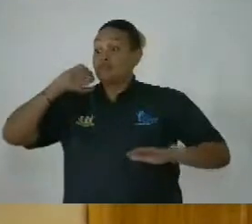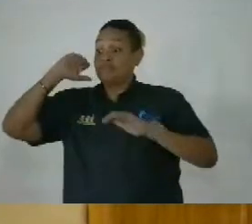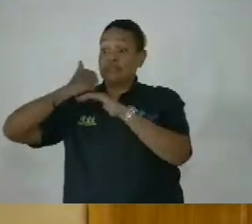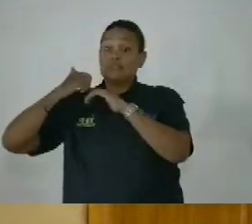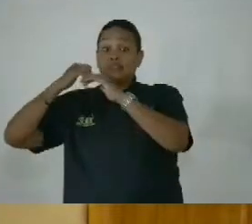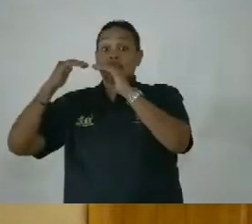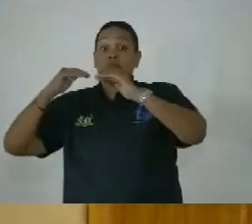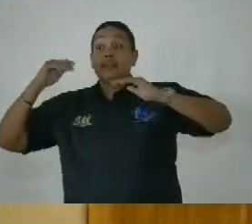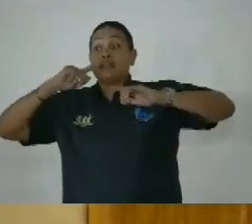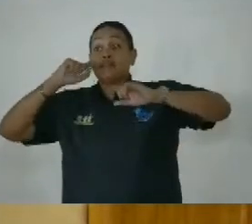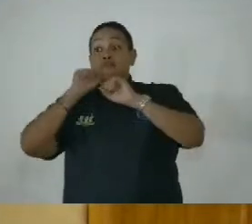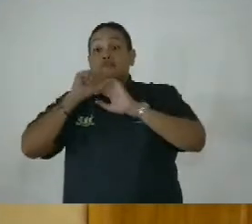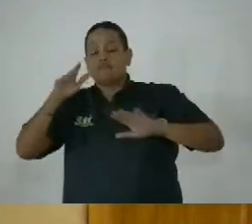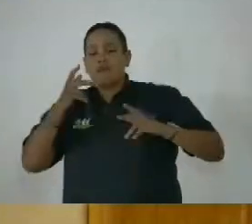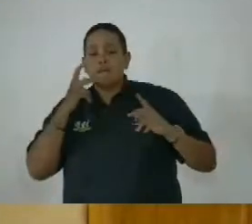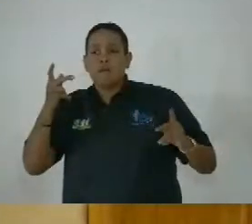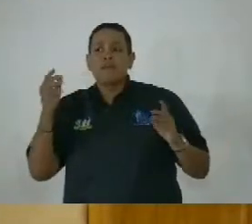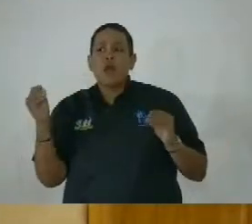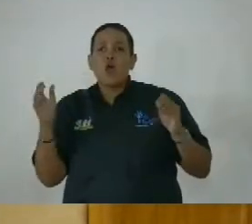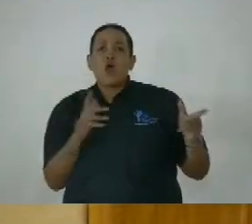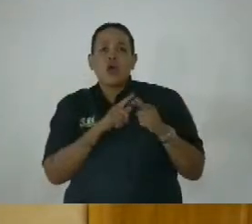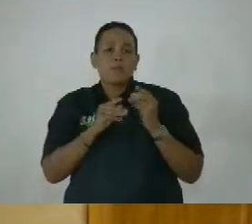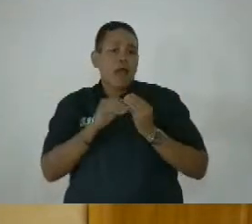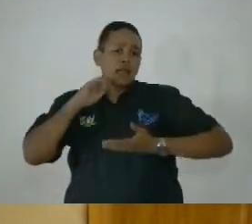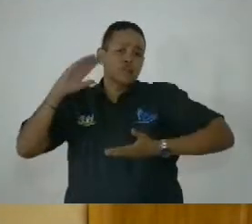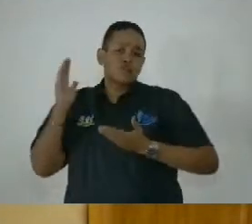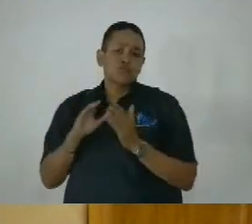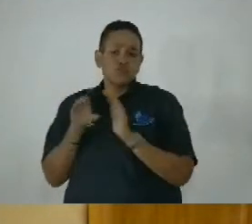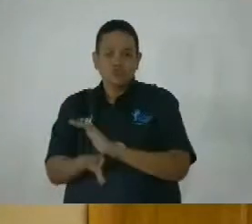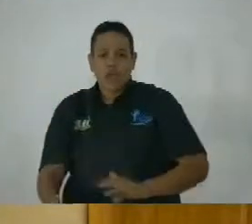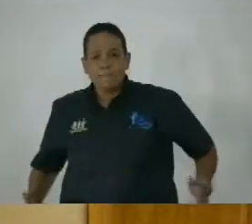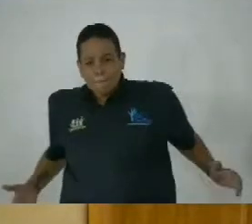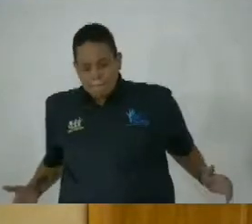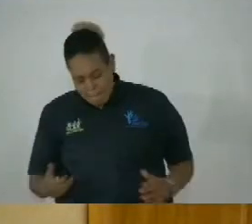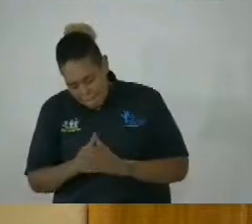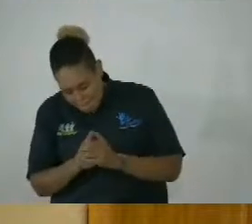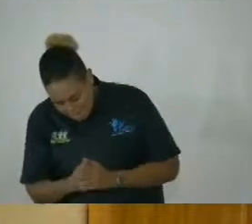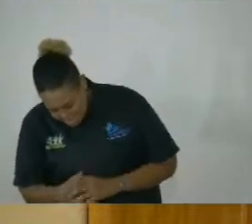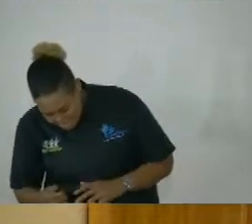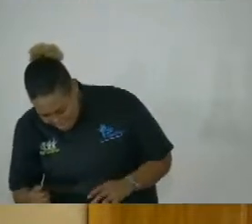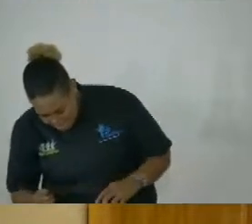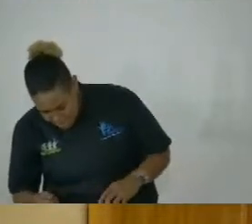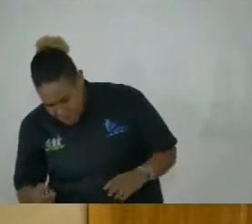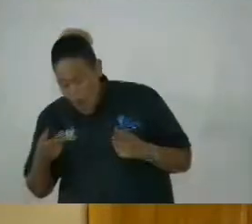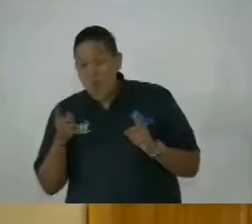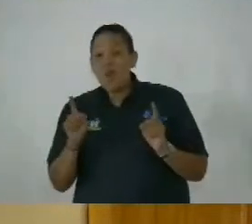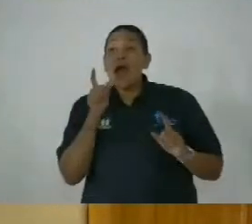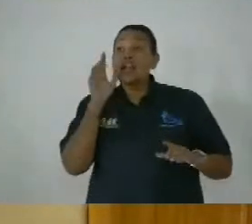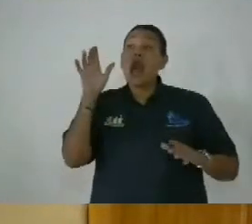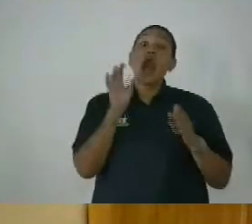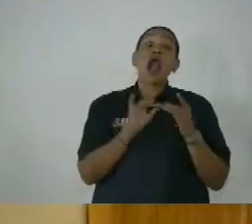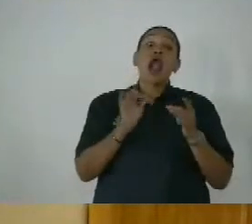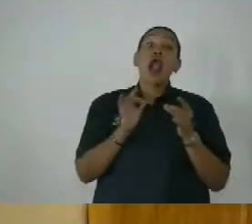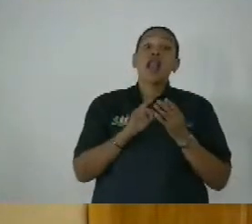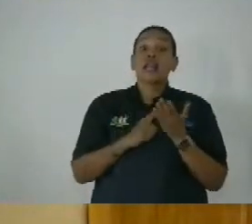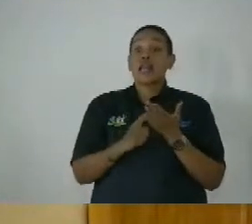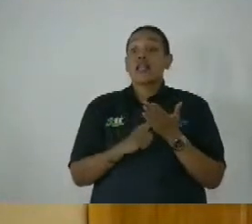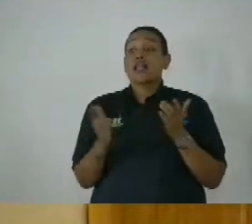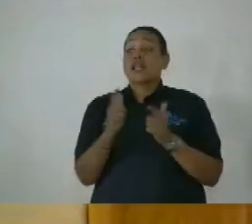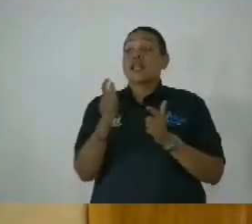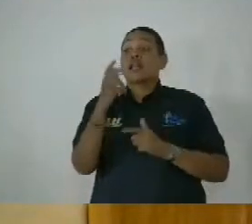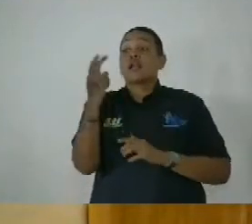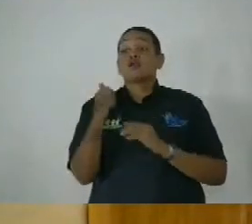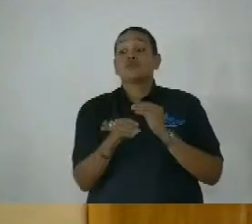stage for improved public order and reducing crime. While there has been much debate about the use, the evidence of the effectiveness